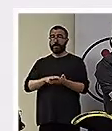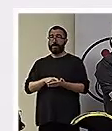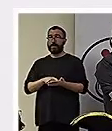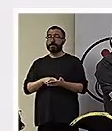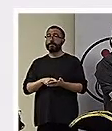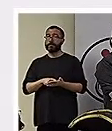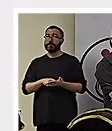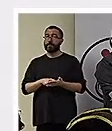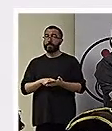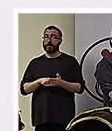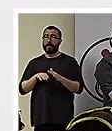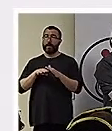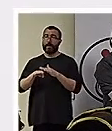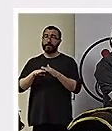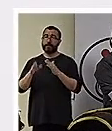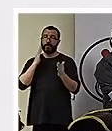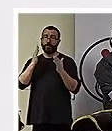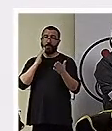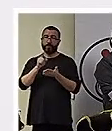Access Awareness Week.